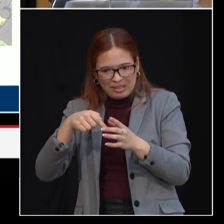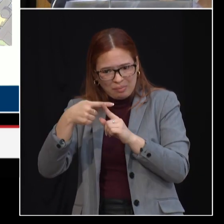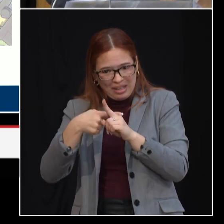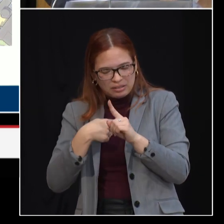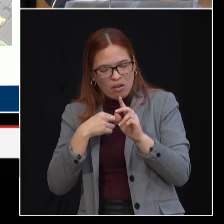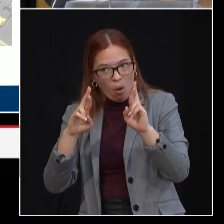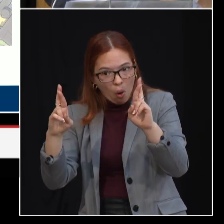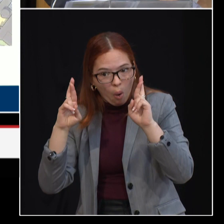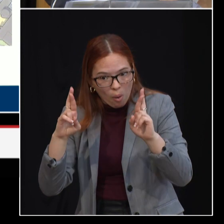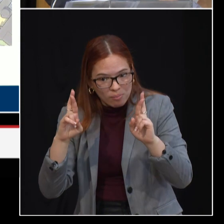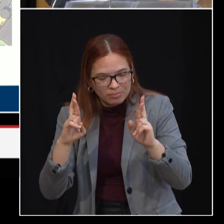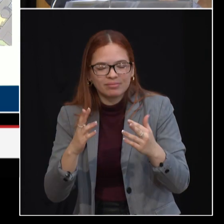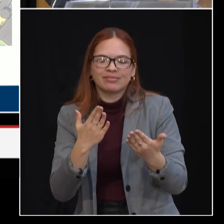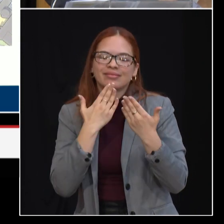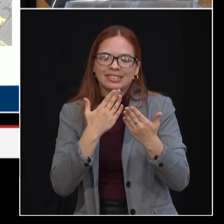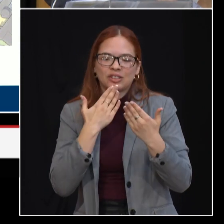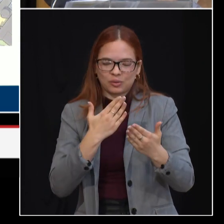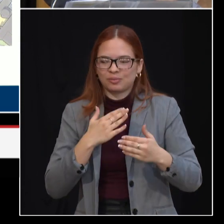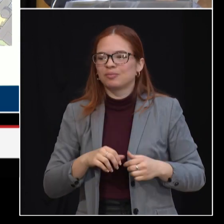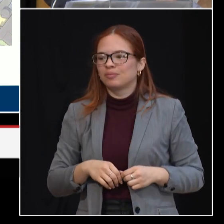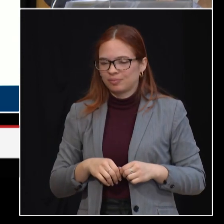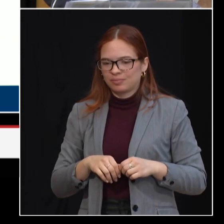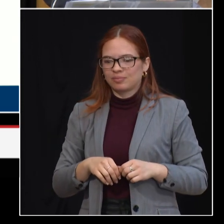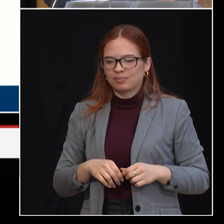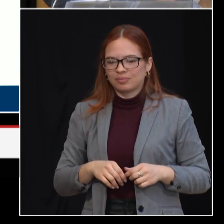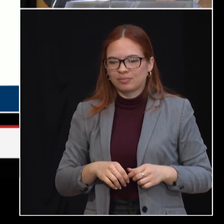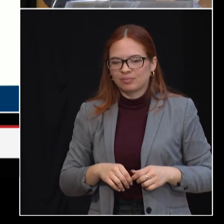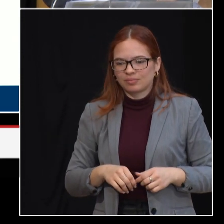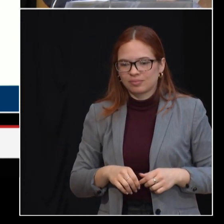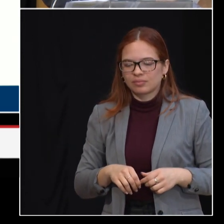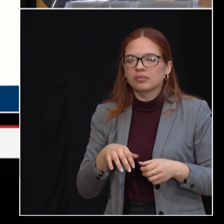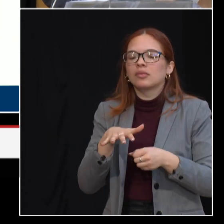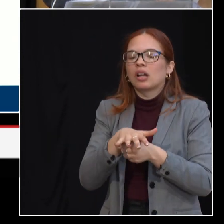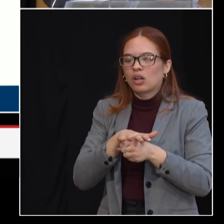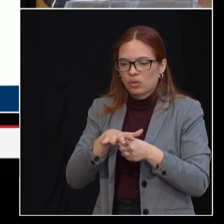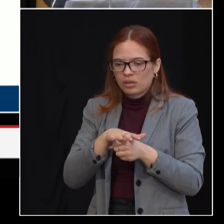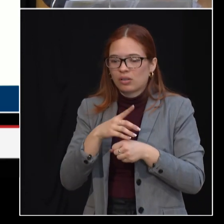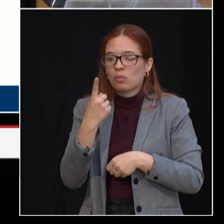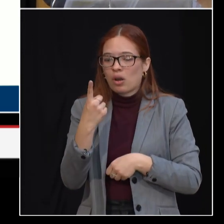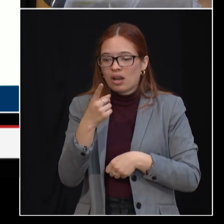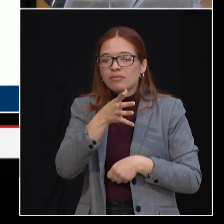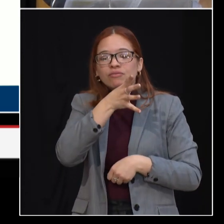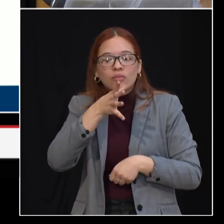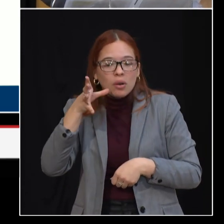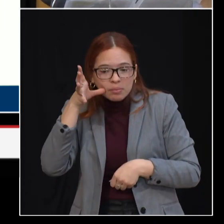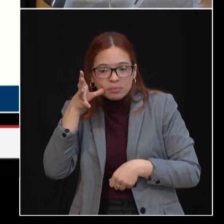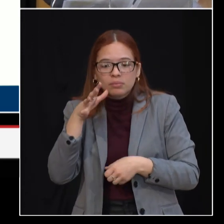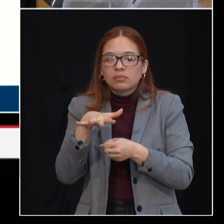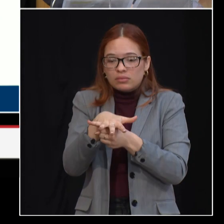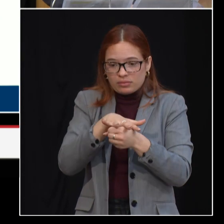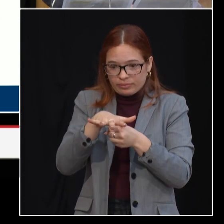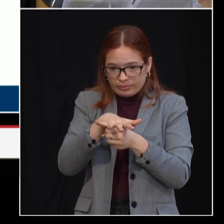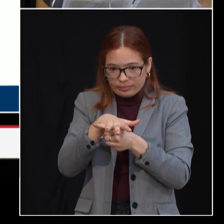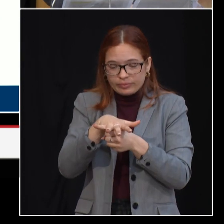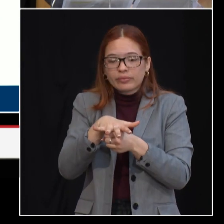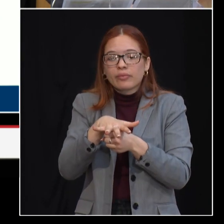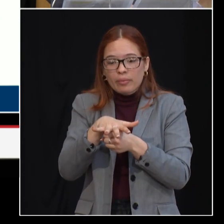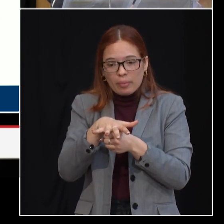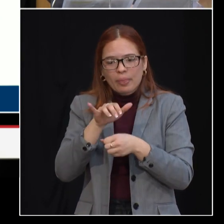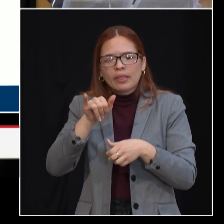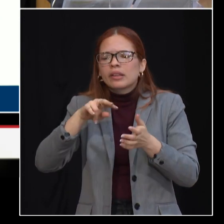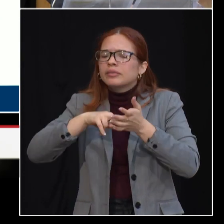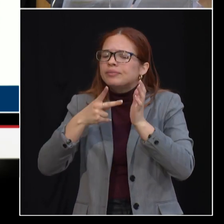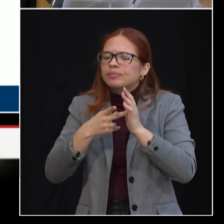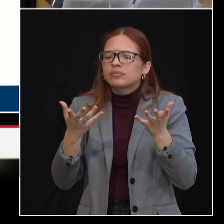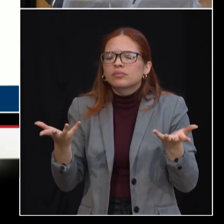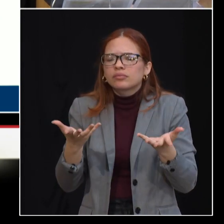Thank you. Next, we have Parcel 1, known as the Farm Parcel. As the name implies, this area of land was used to